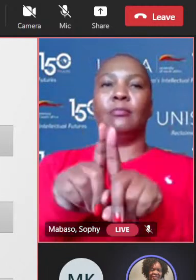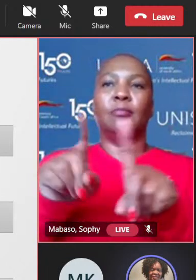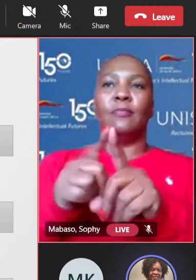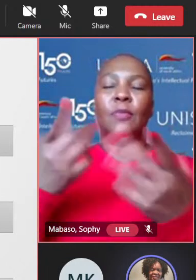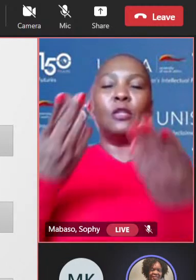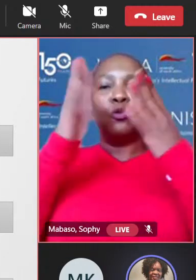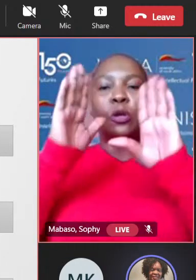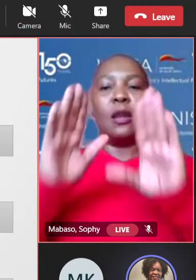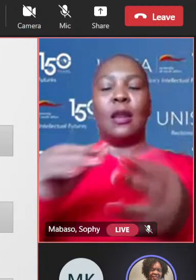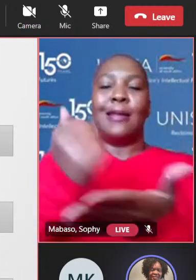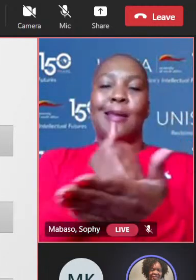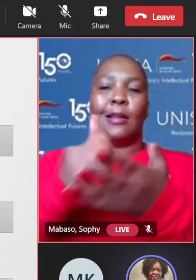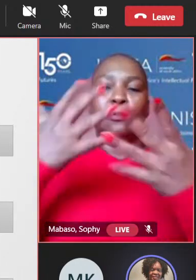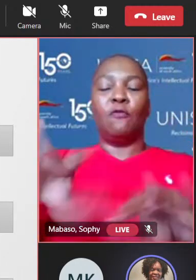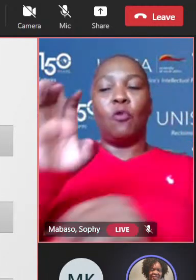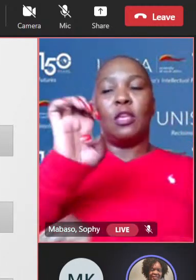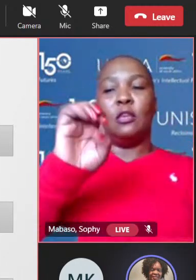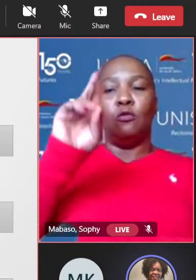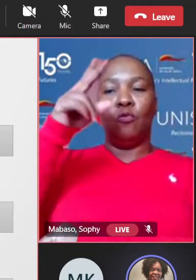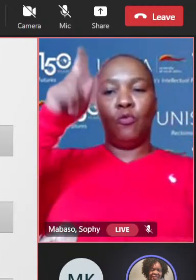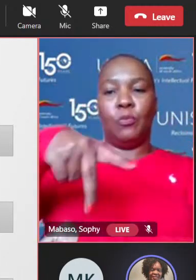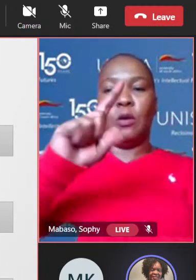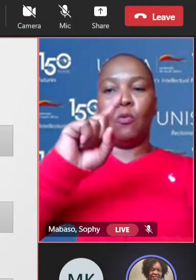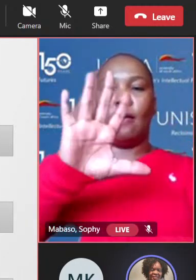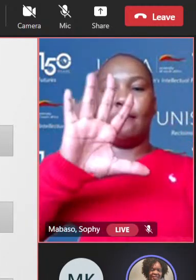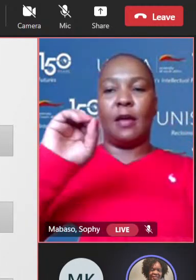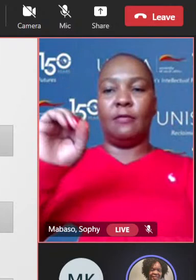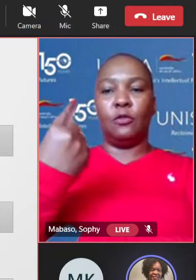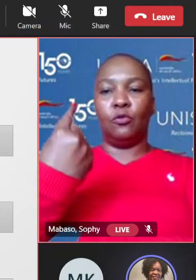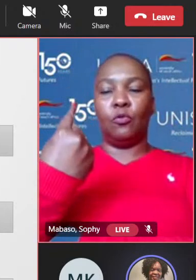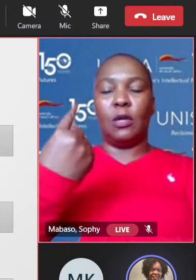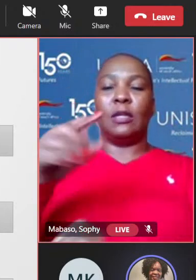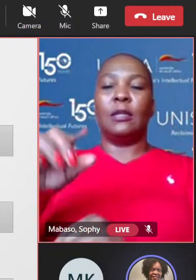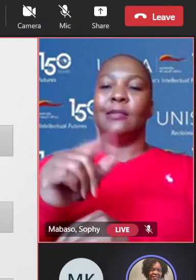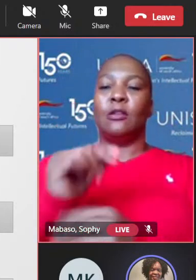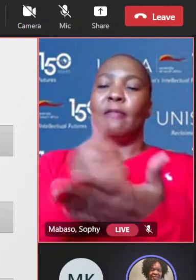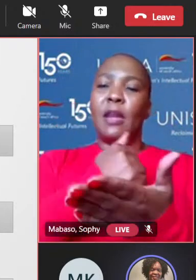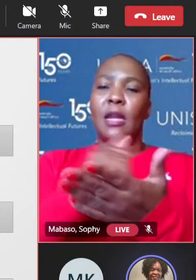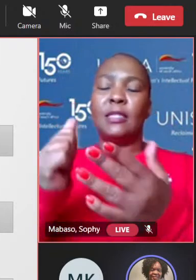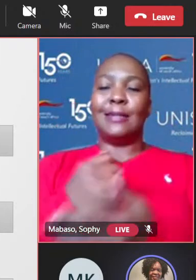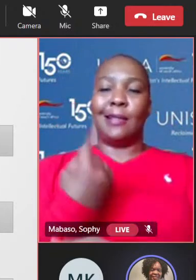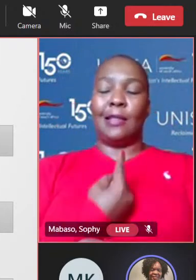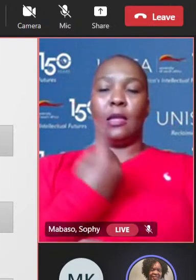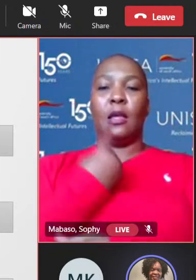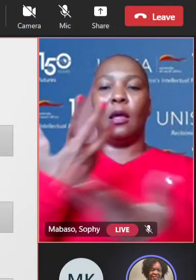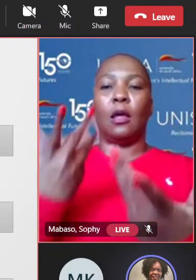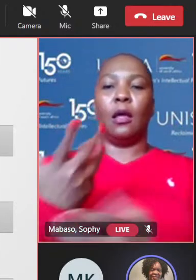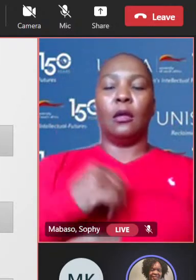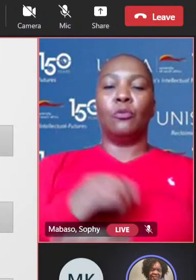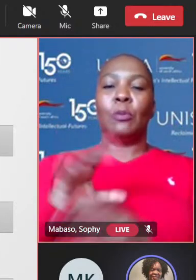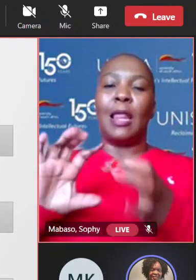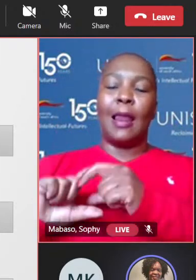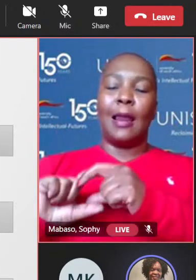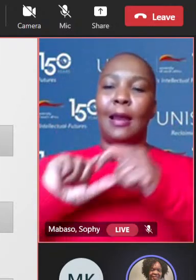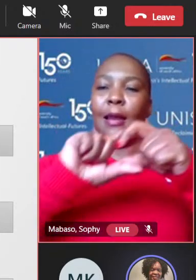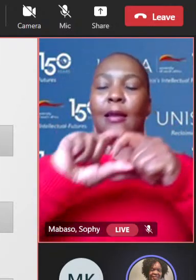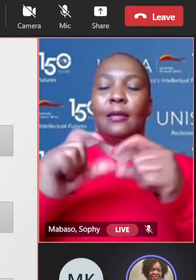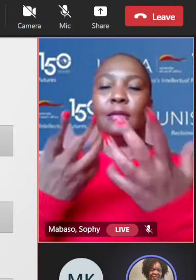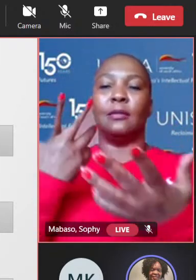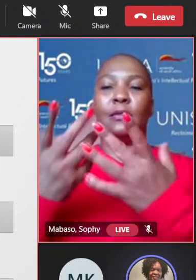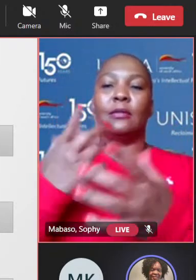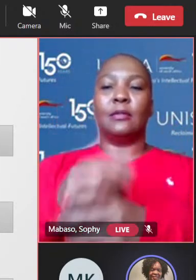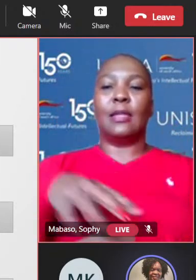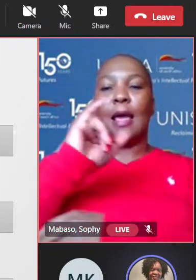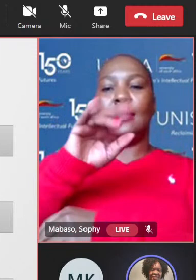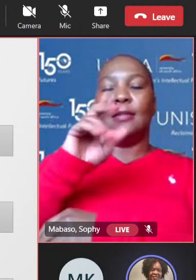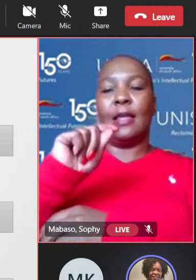registered for EUP 1501, they have to register themselves and they must be linked onto the IT lab. So as soon